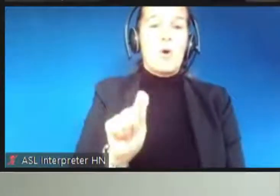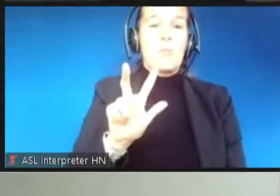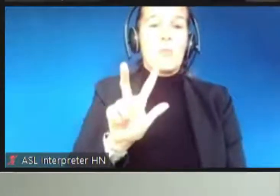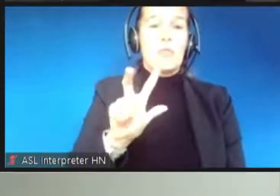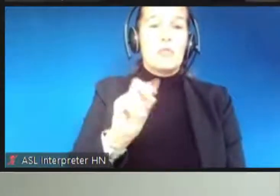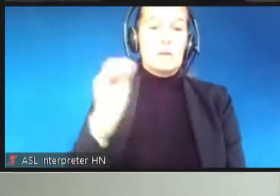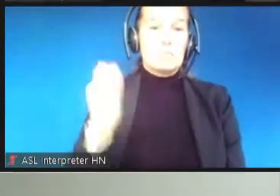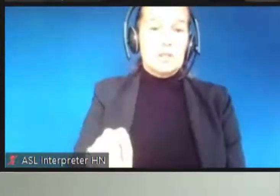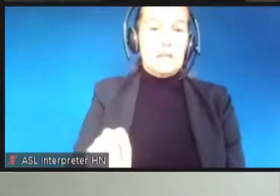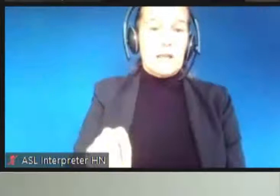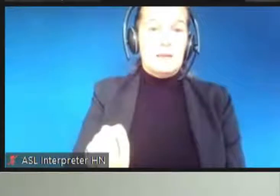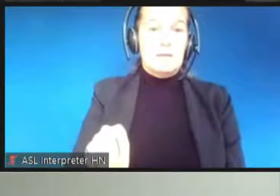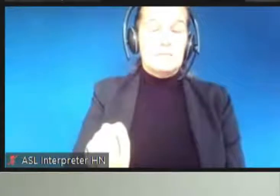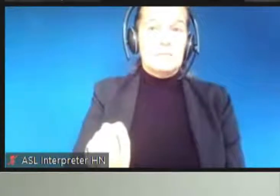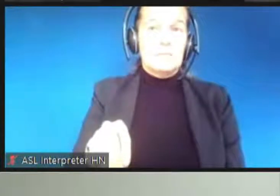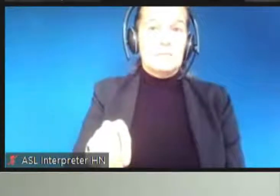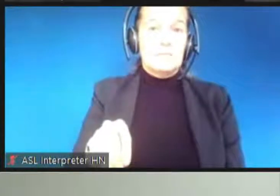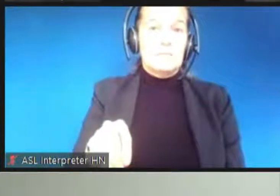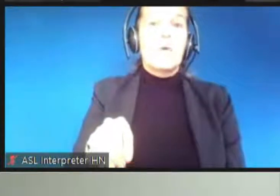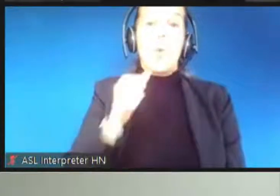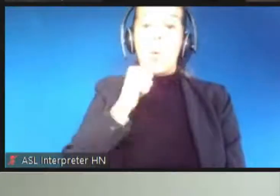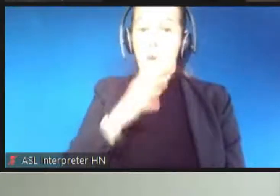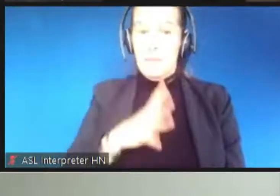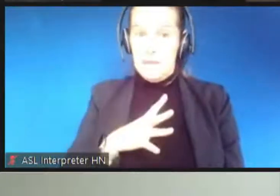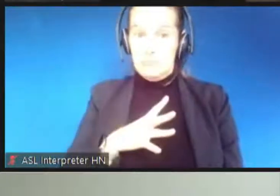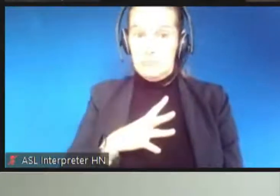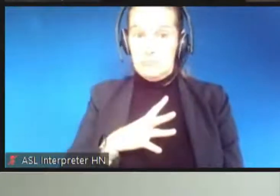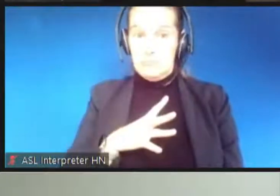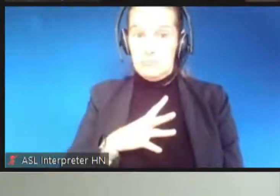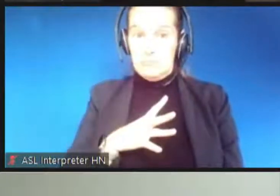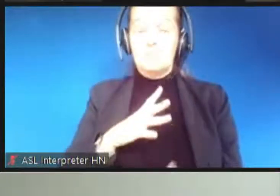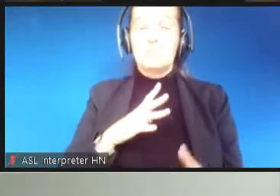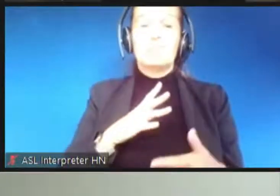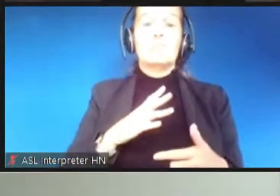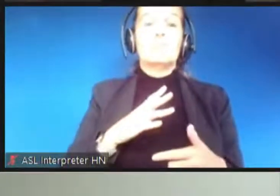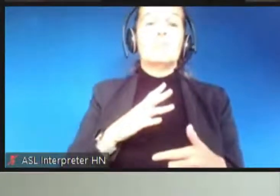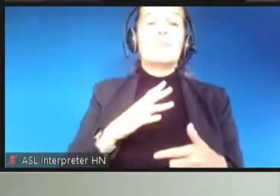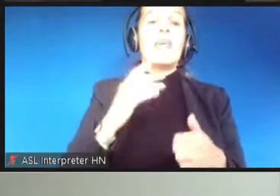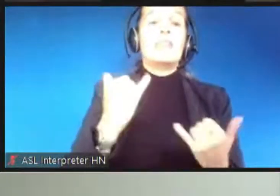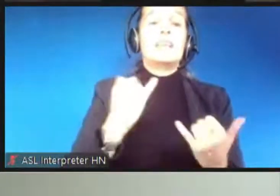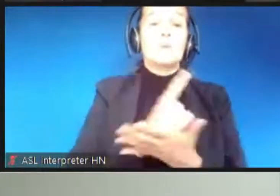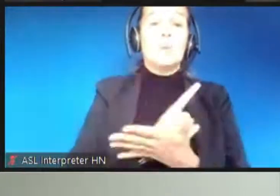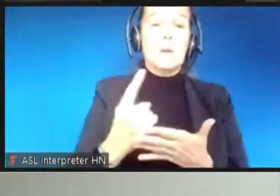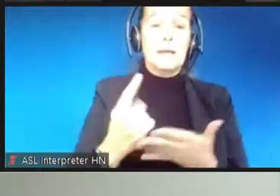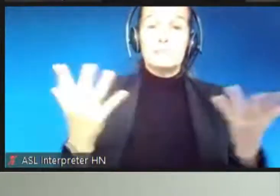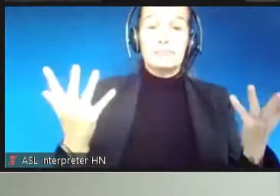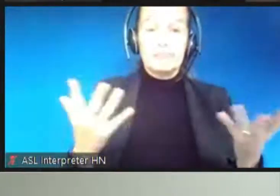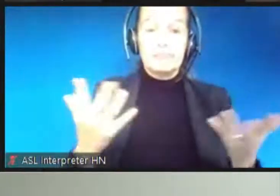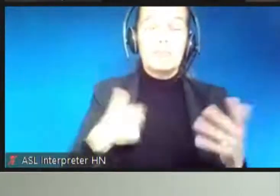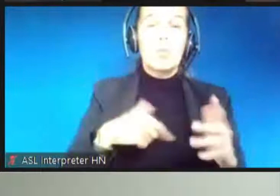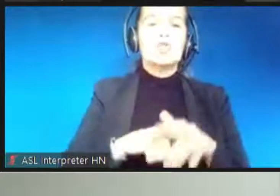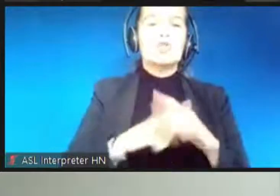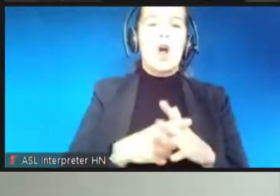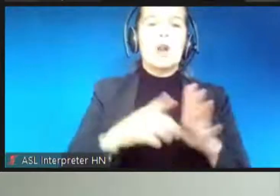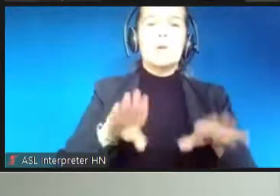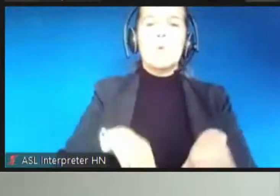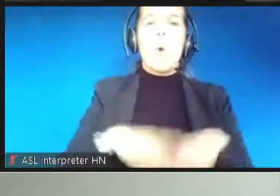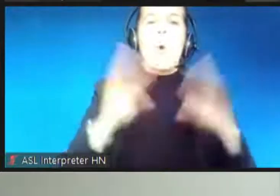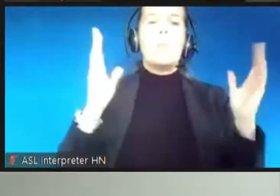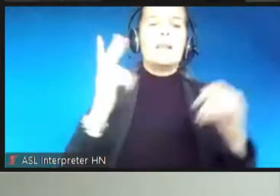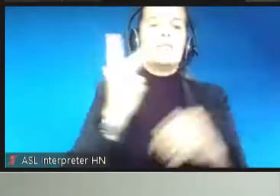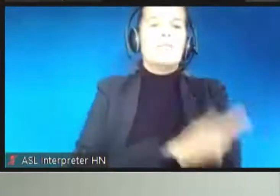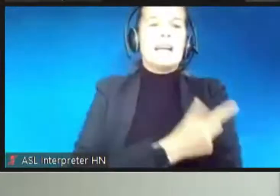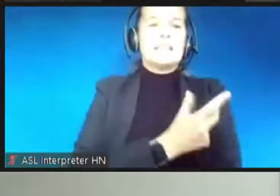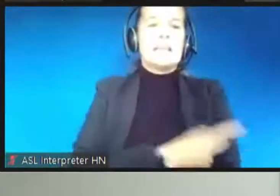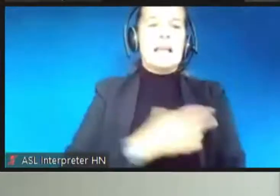54.3% who are vaccinated are women. This week, we're beginning to open vaccine